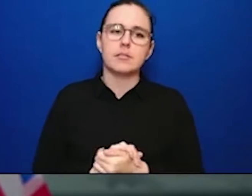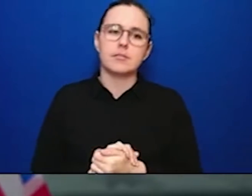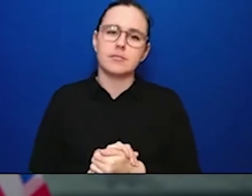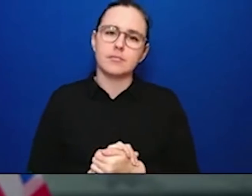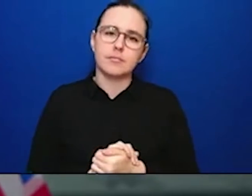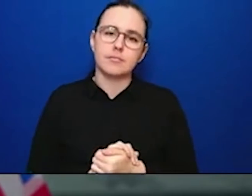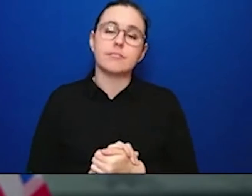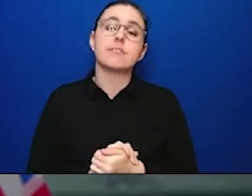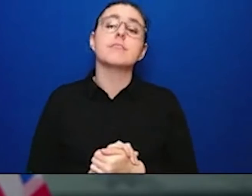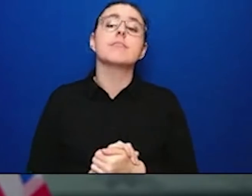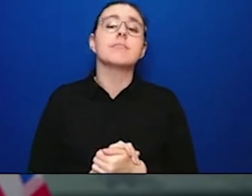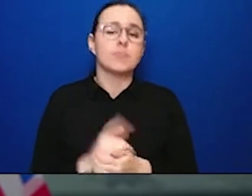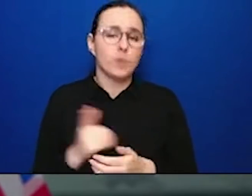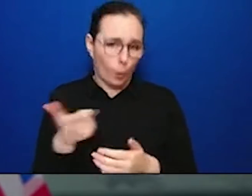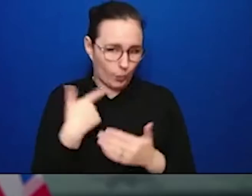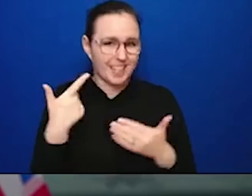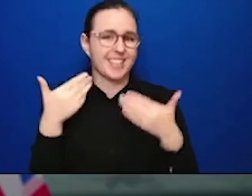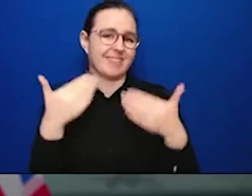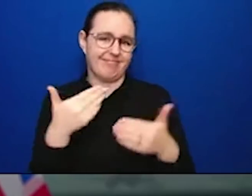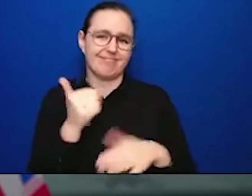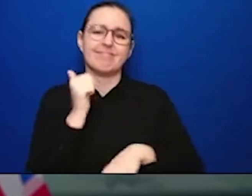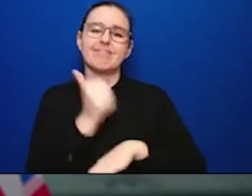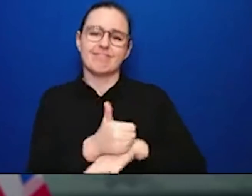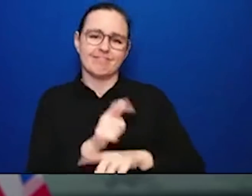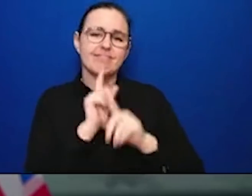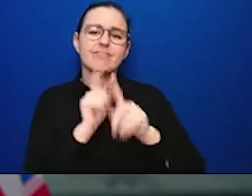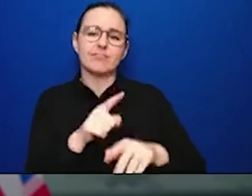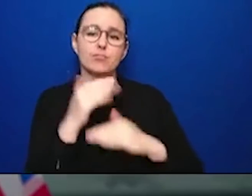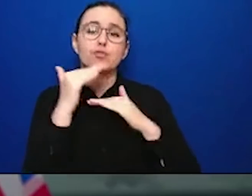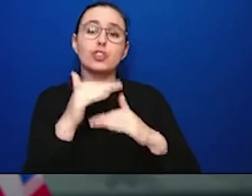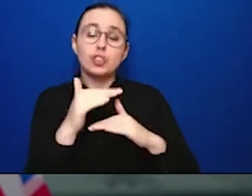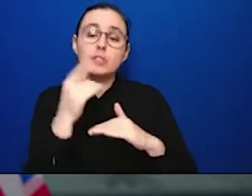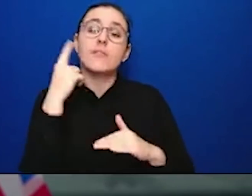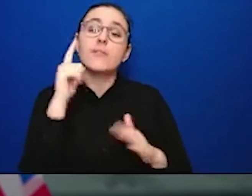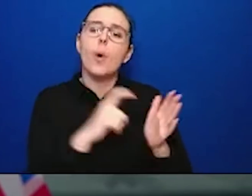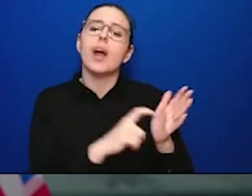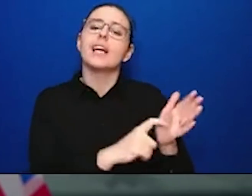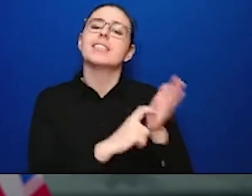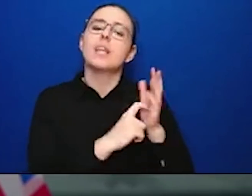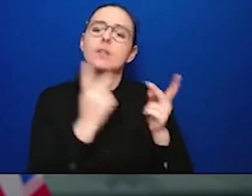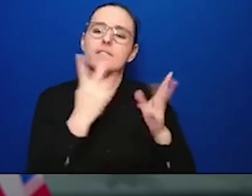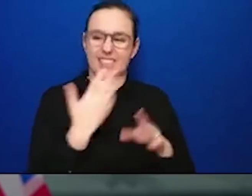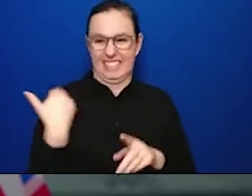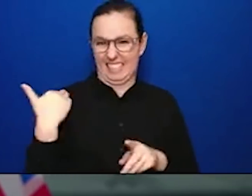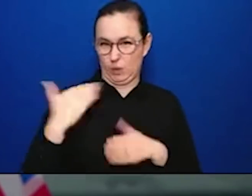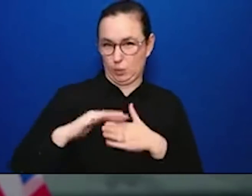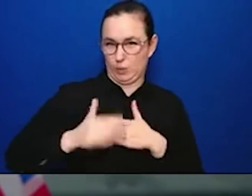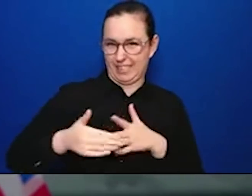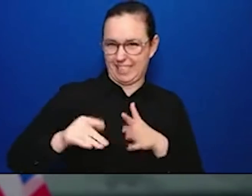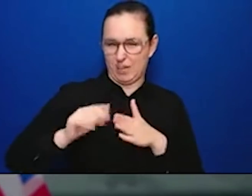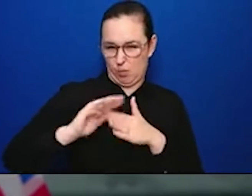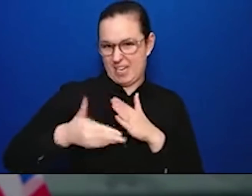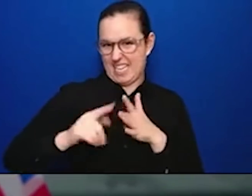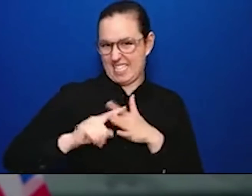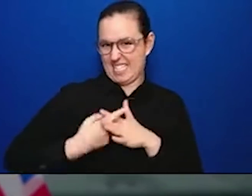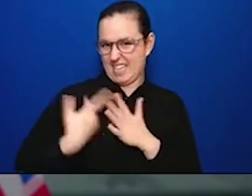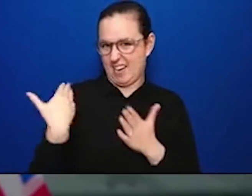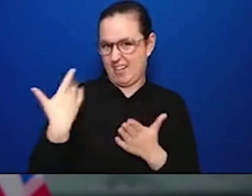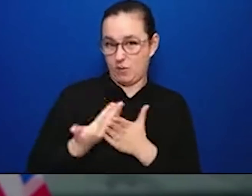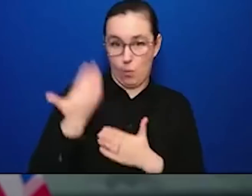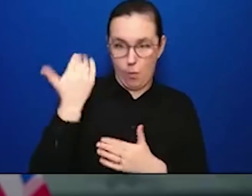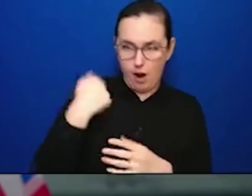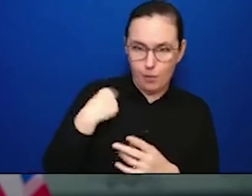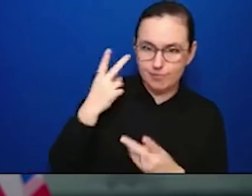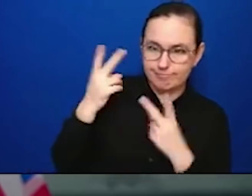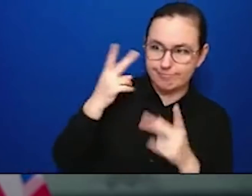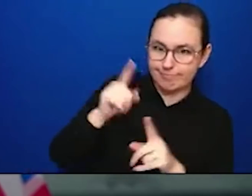measure of restricting it to essential visitors for this past weekend because we were hearing about challenges with staffing